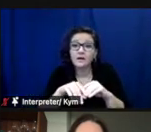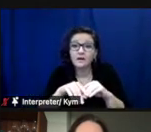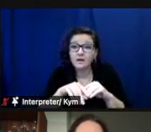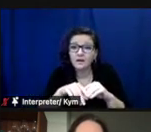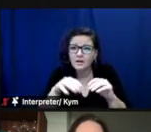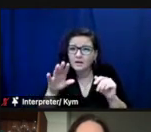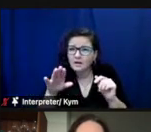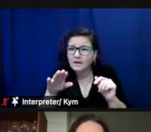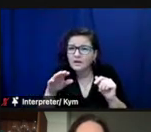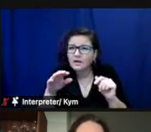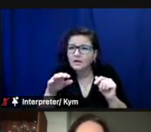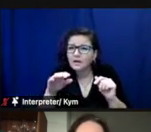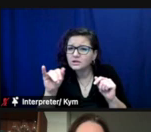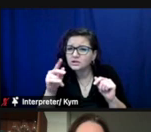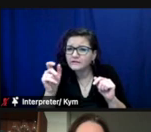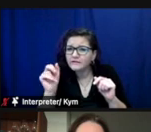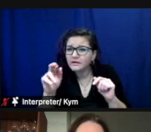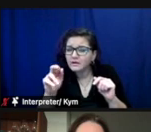Jennifer? Yeah?